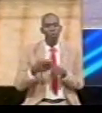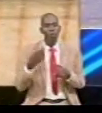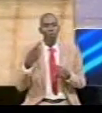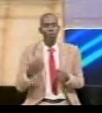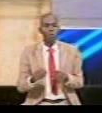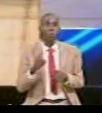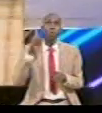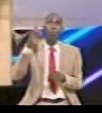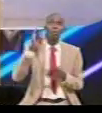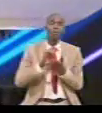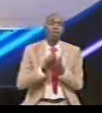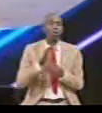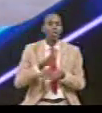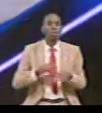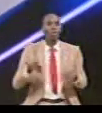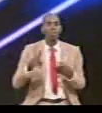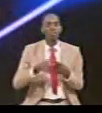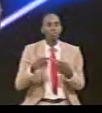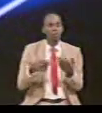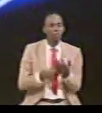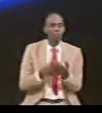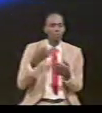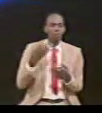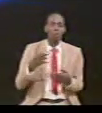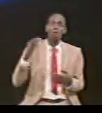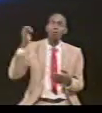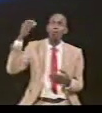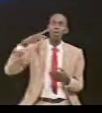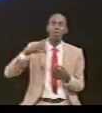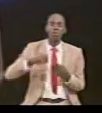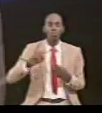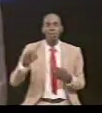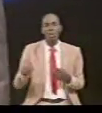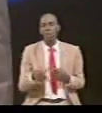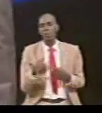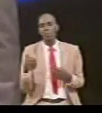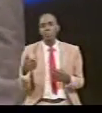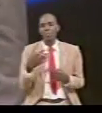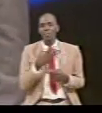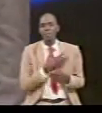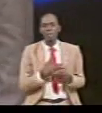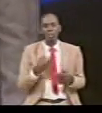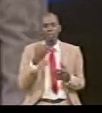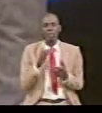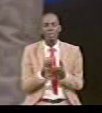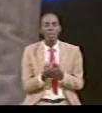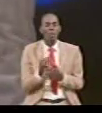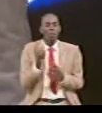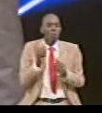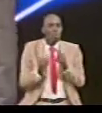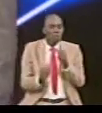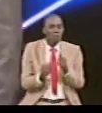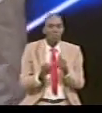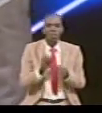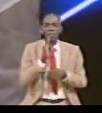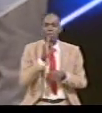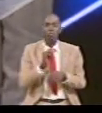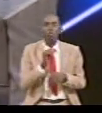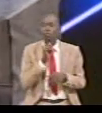of Christ unto another gospel. In verse 7, it says, which is not another, but there